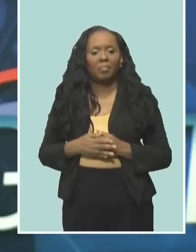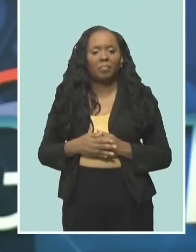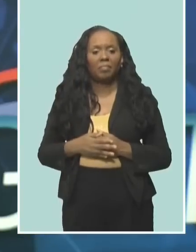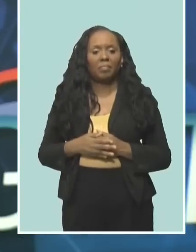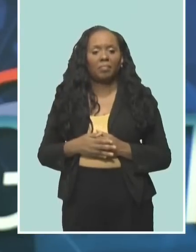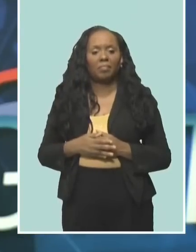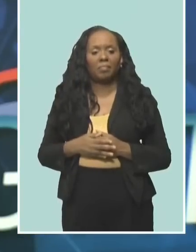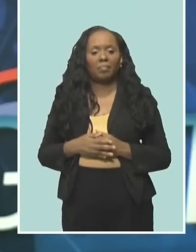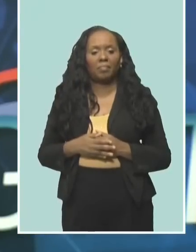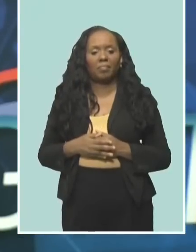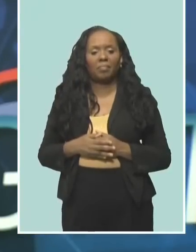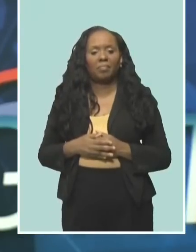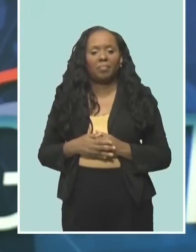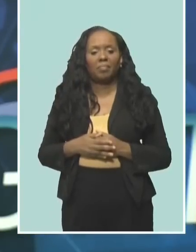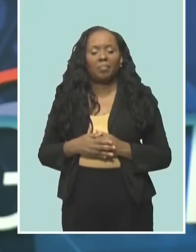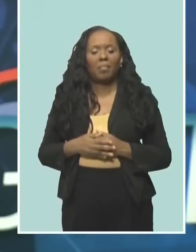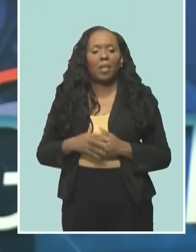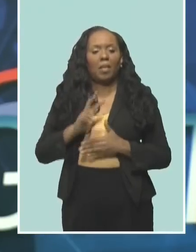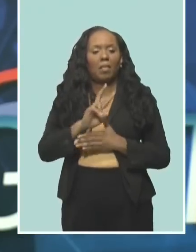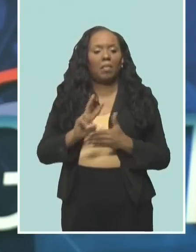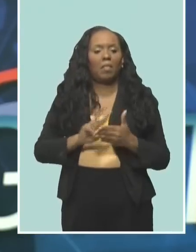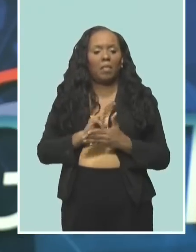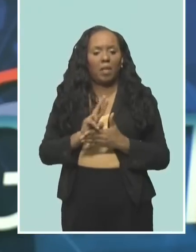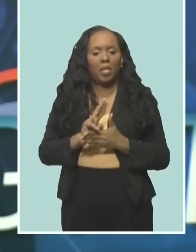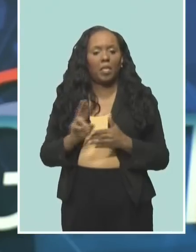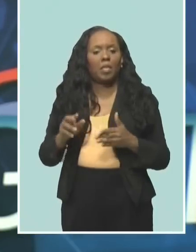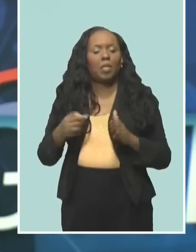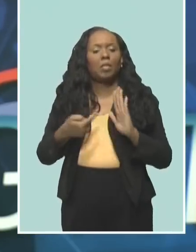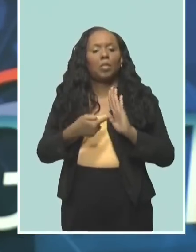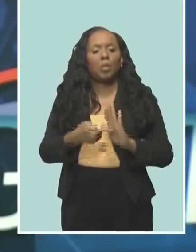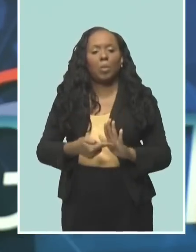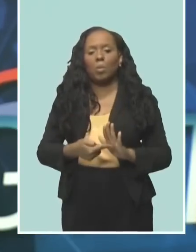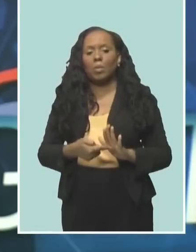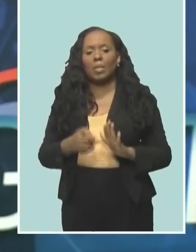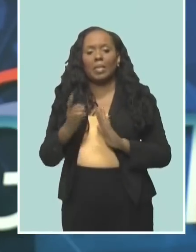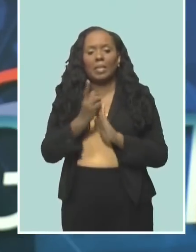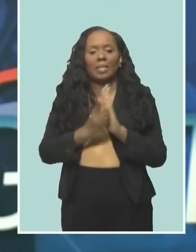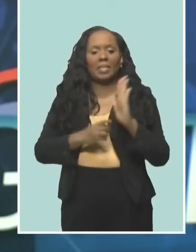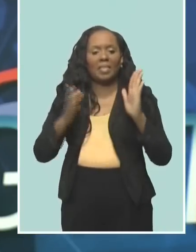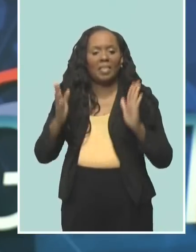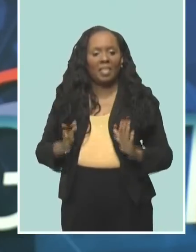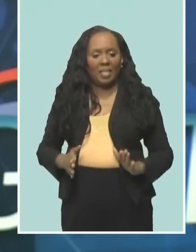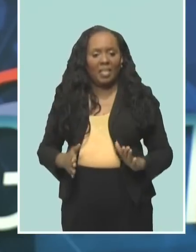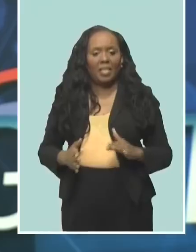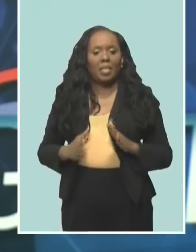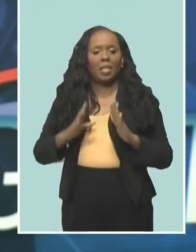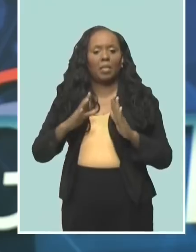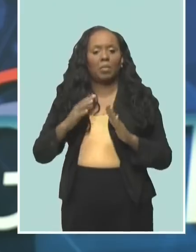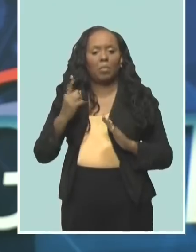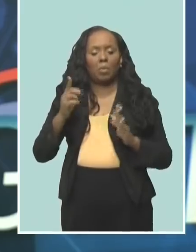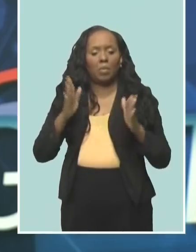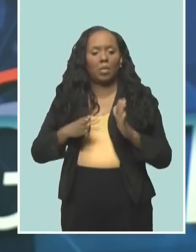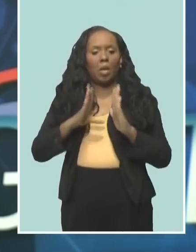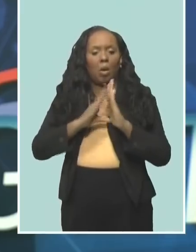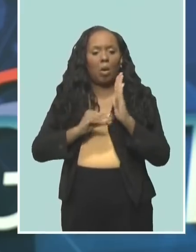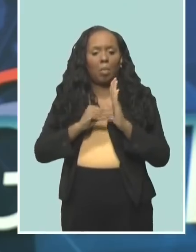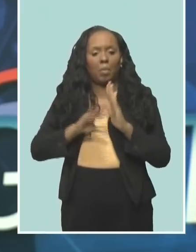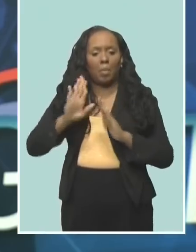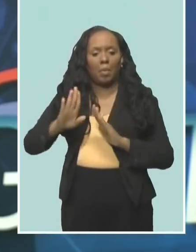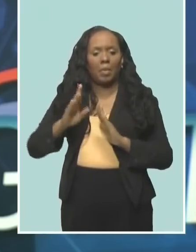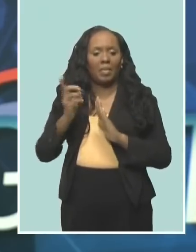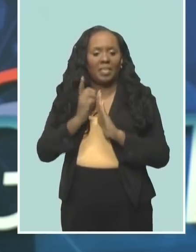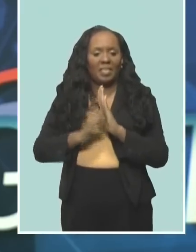What's in a now viral video, Shanique Jones, a local designer, says reality TV star Drea Michelle has copied her